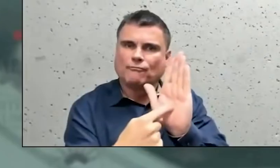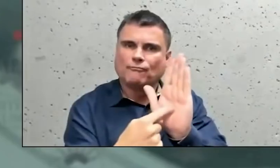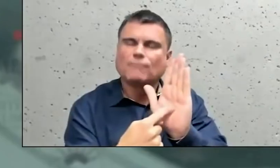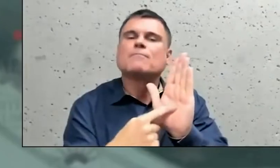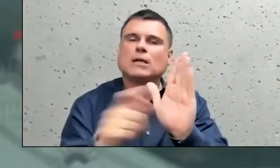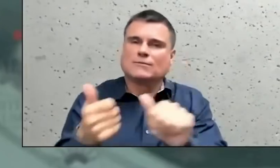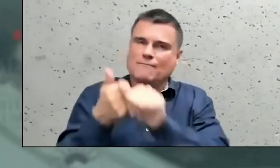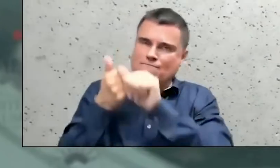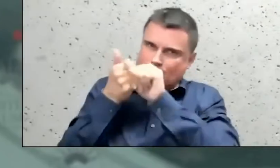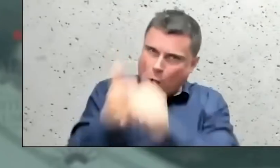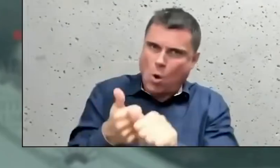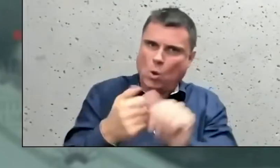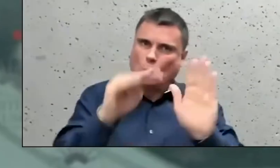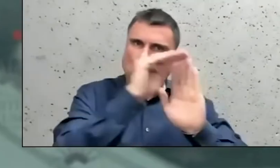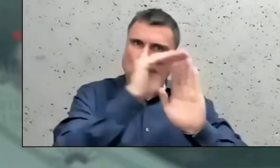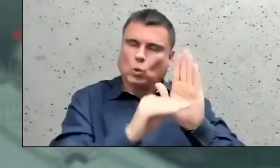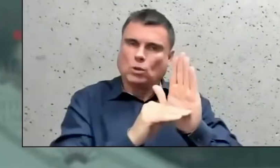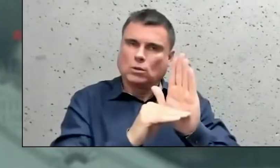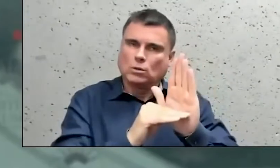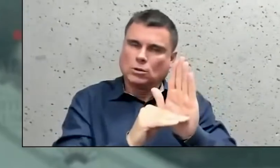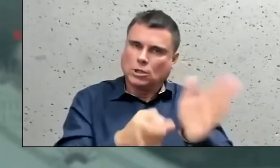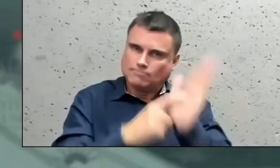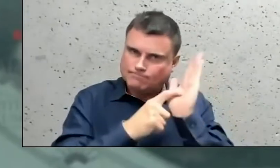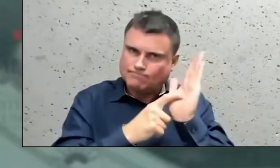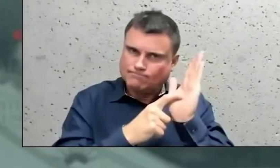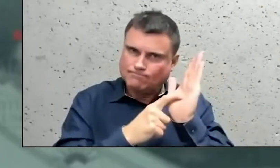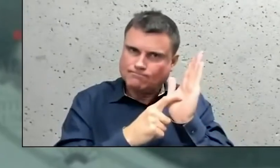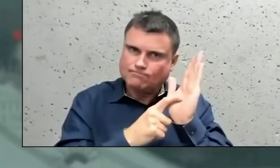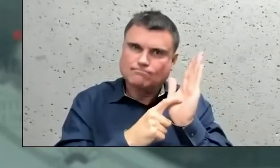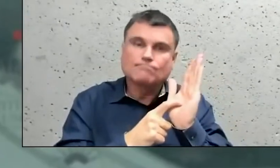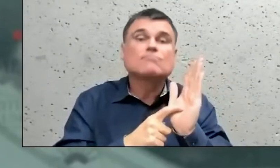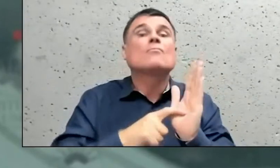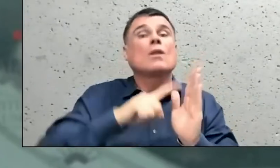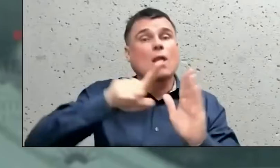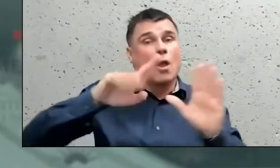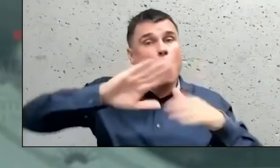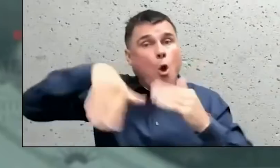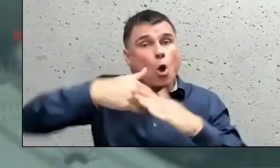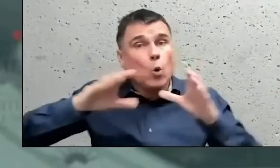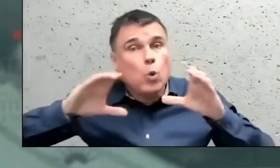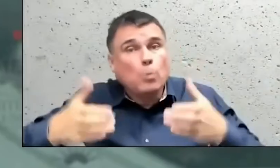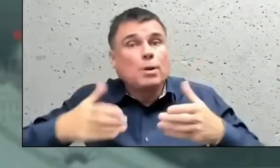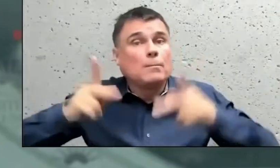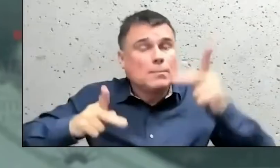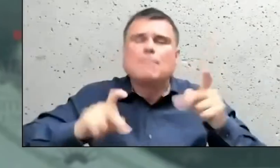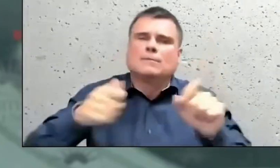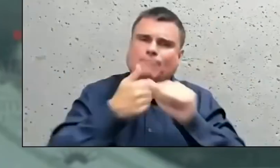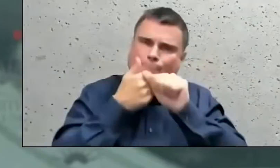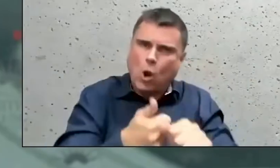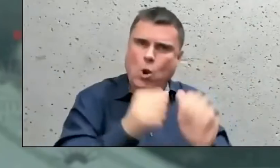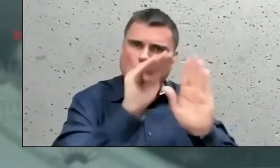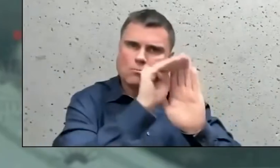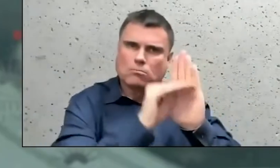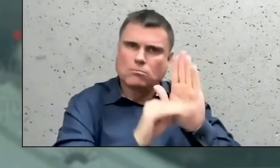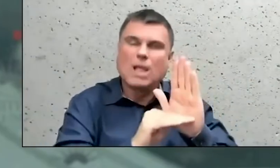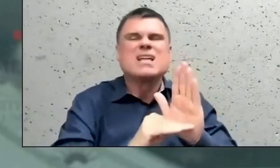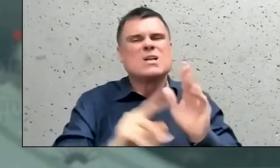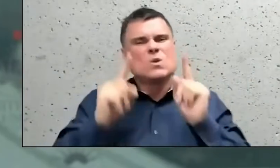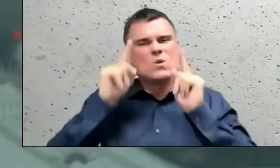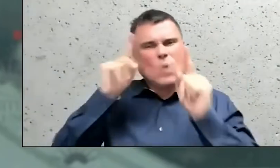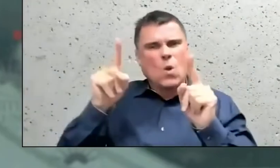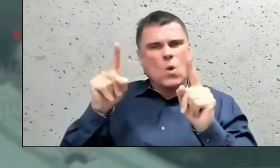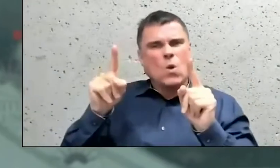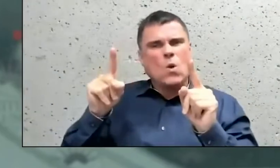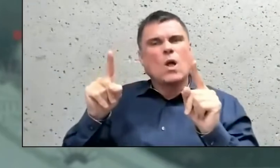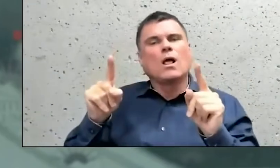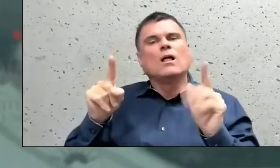to continue to open things up and to safely gather together. So here are 5 steps I'm asking everybody to